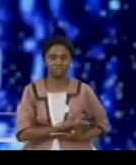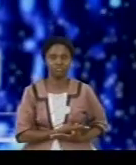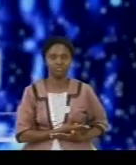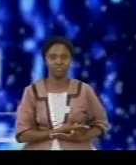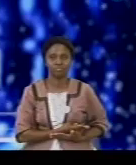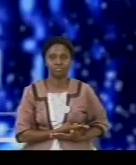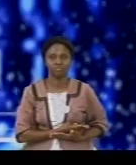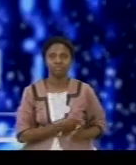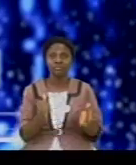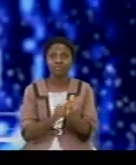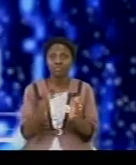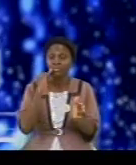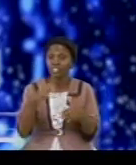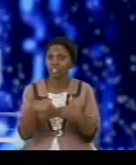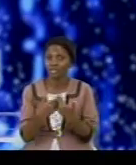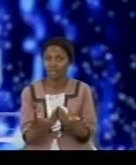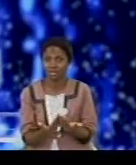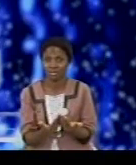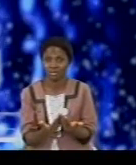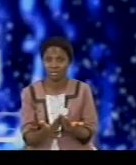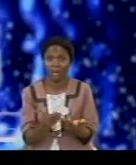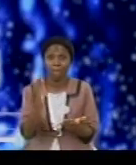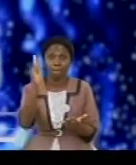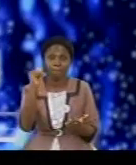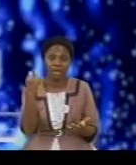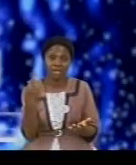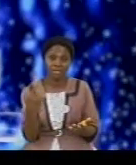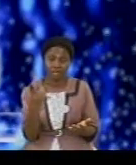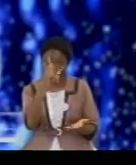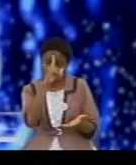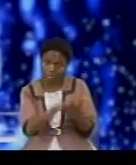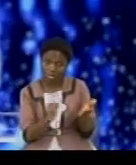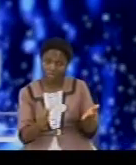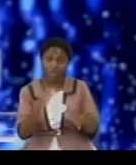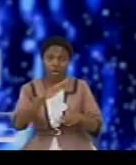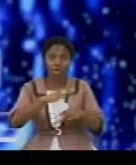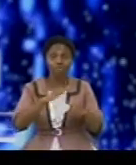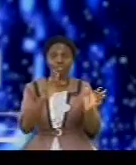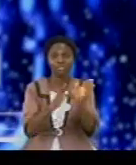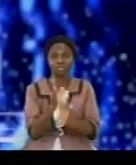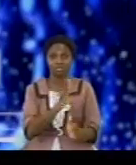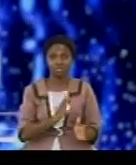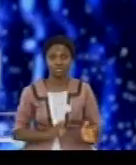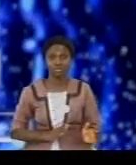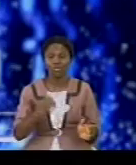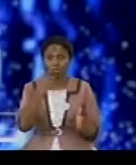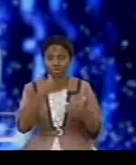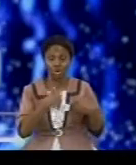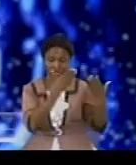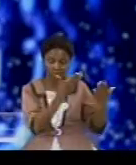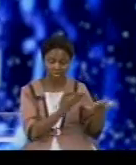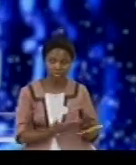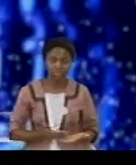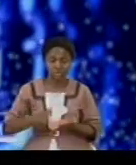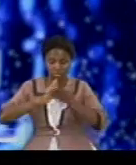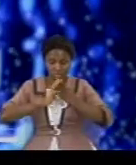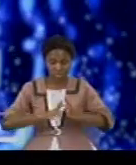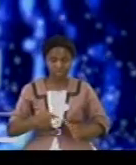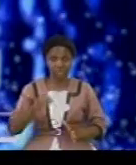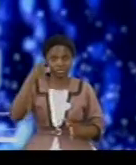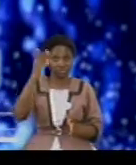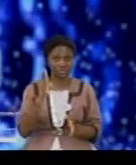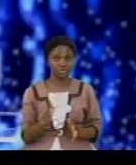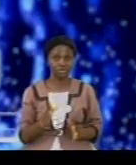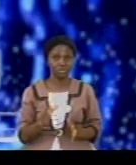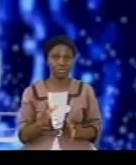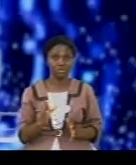And that's how, by believing on the Lord Jesus Christ, who has come as the gift of God for our eternal life, that's how some people through